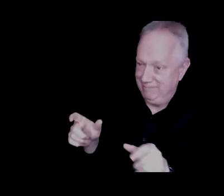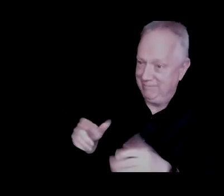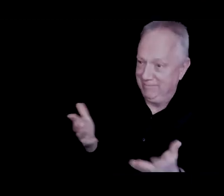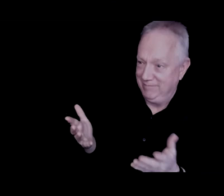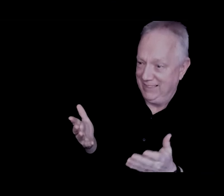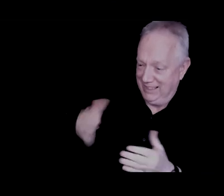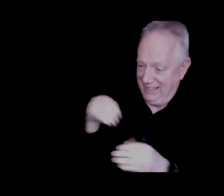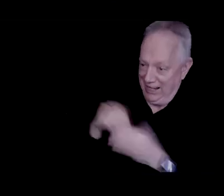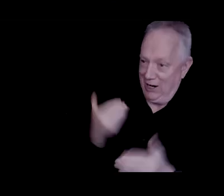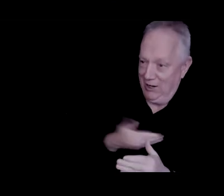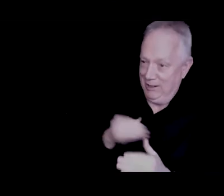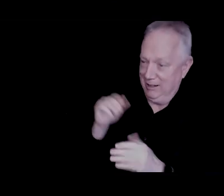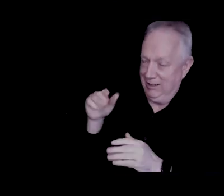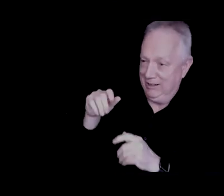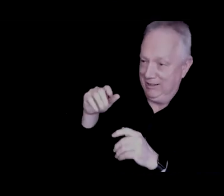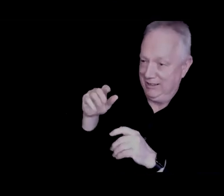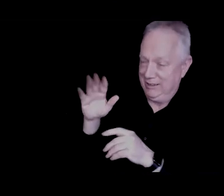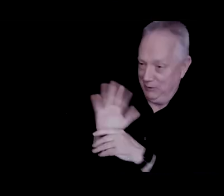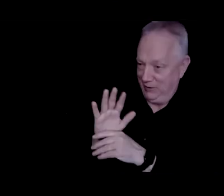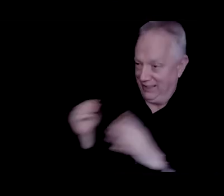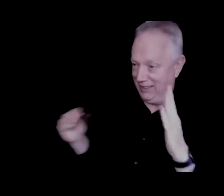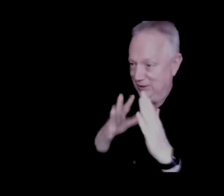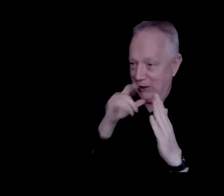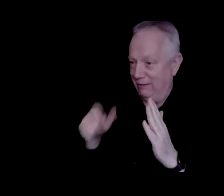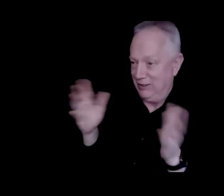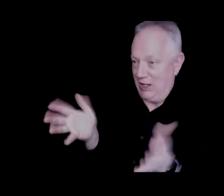movie theaters and have to talk like this.